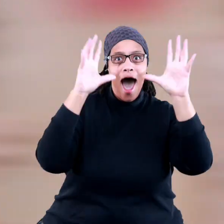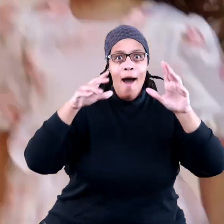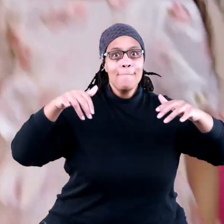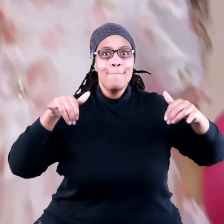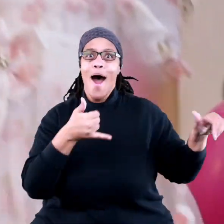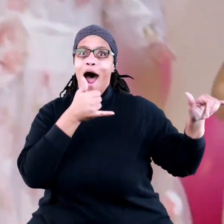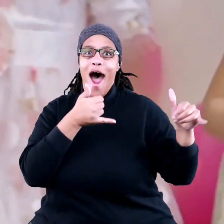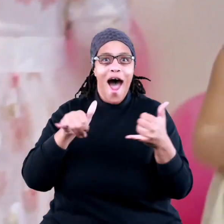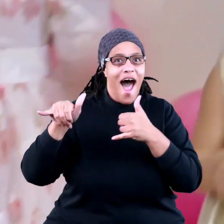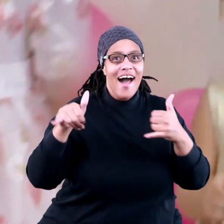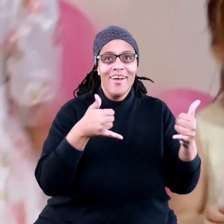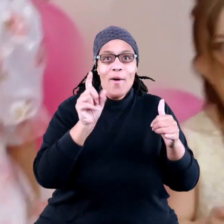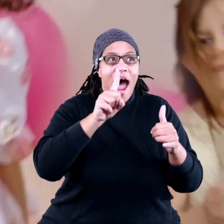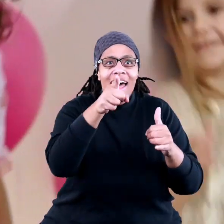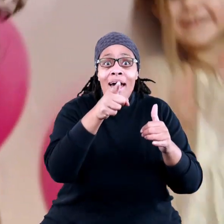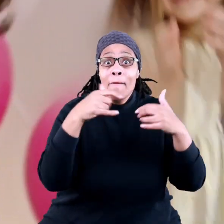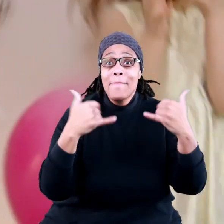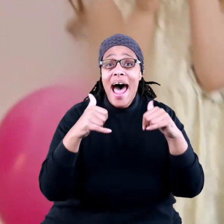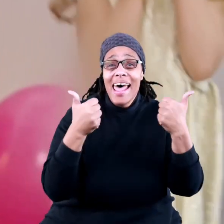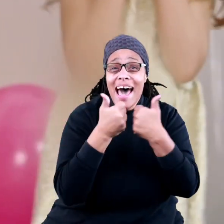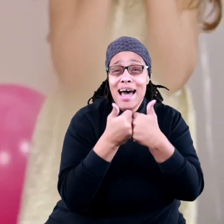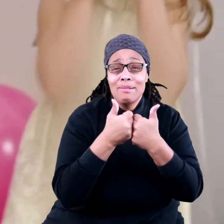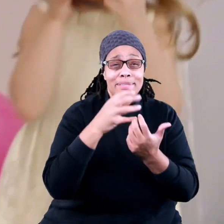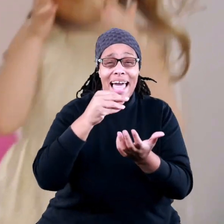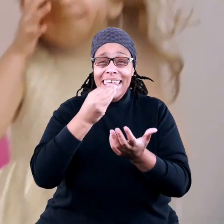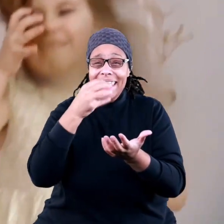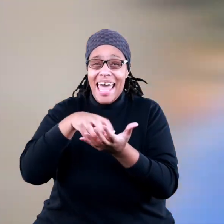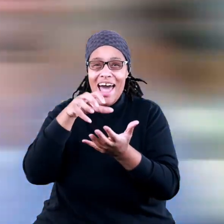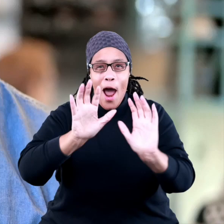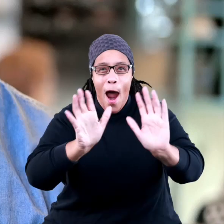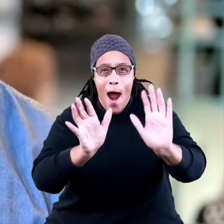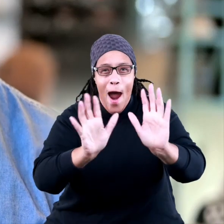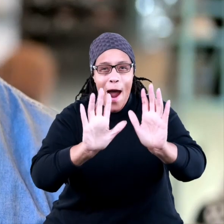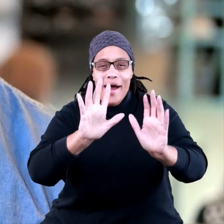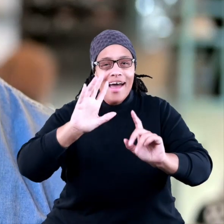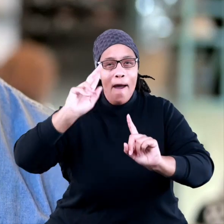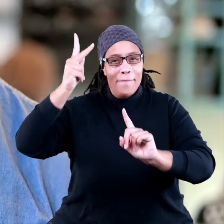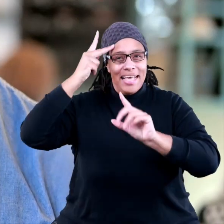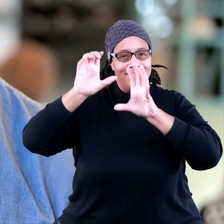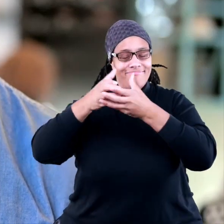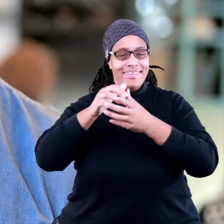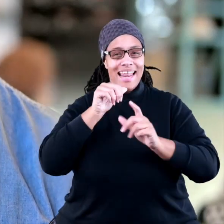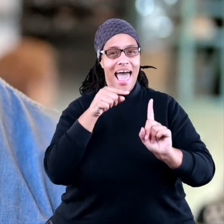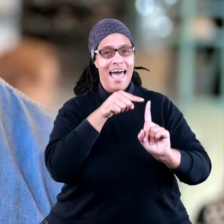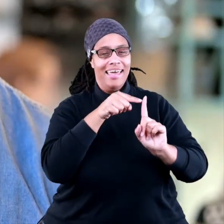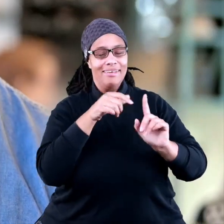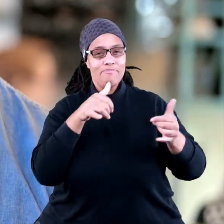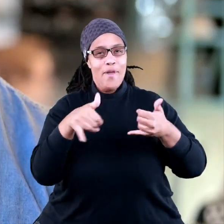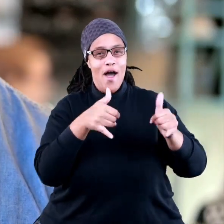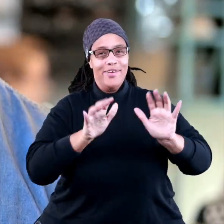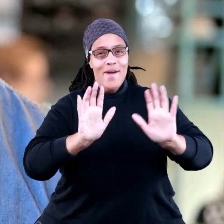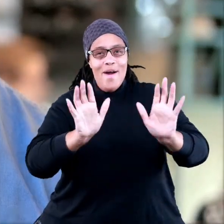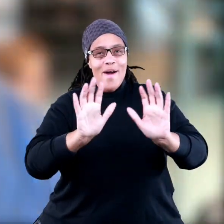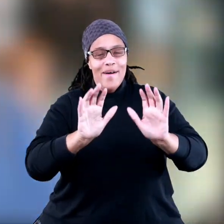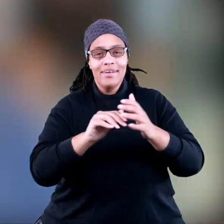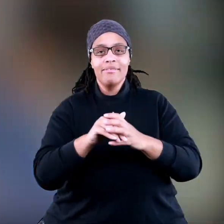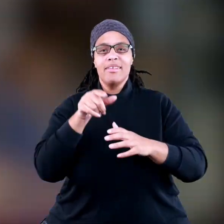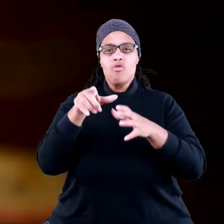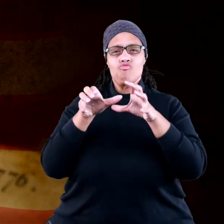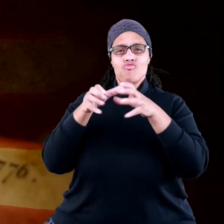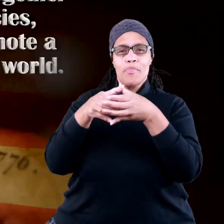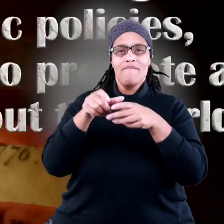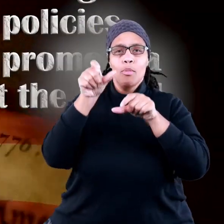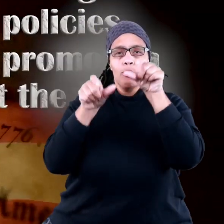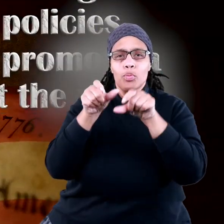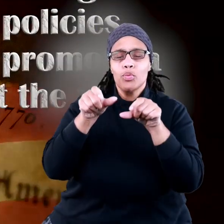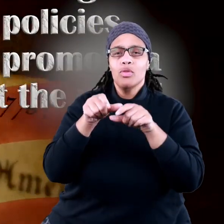not talking about the kind of party where you play games and eat cake. A political party is not really a party at all.